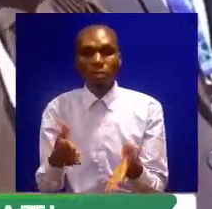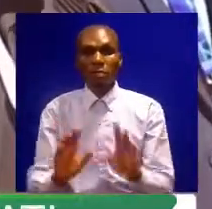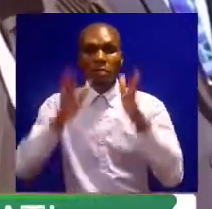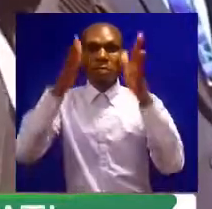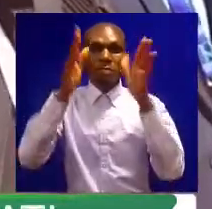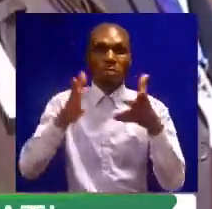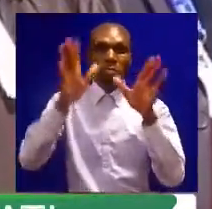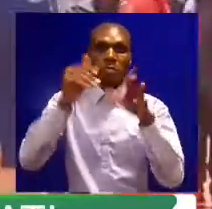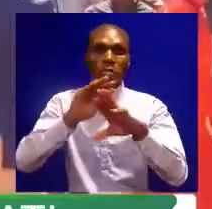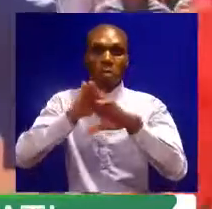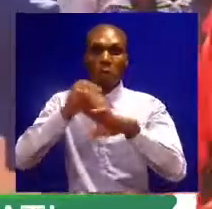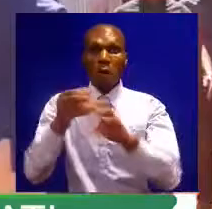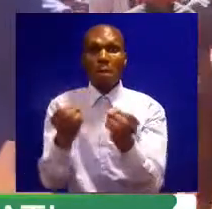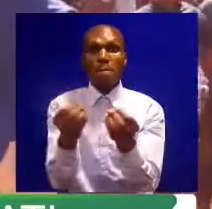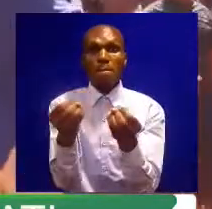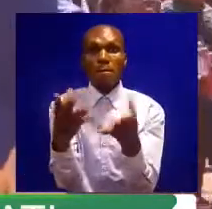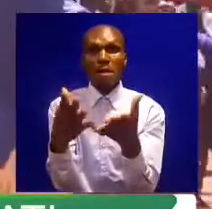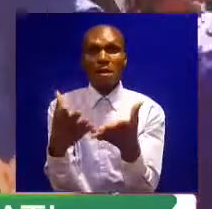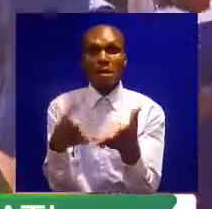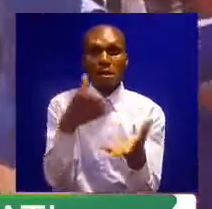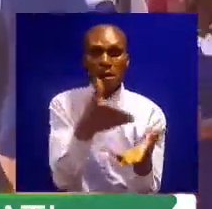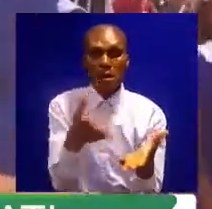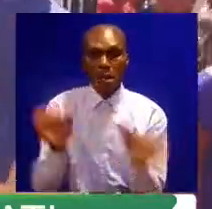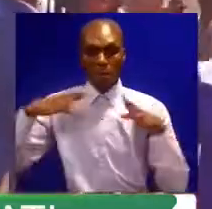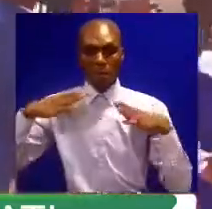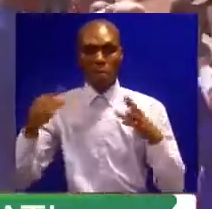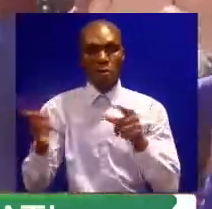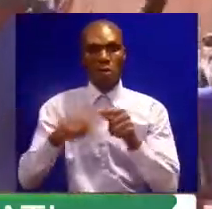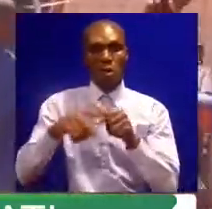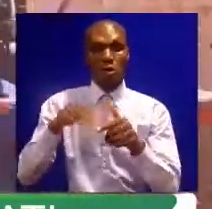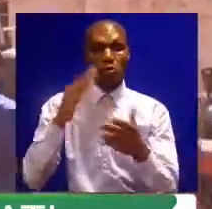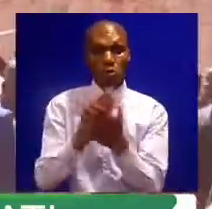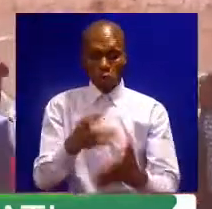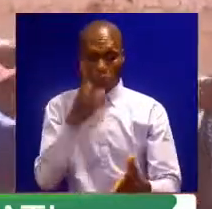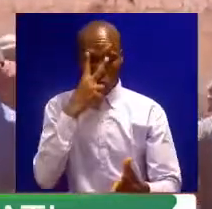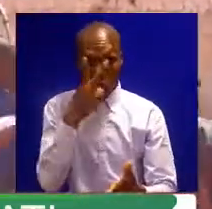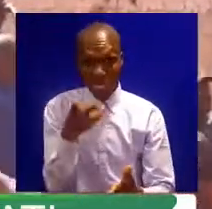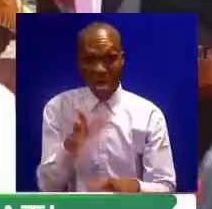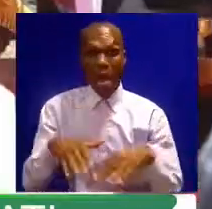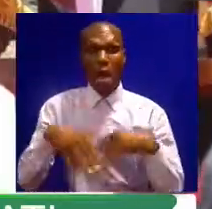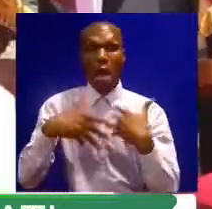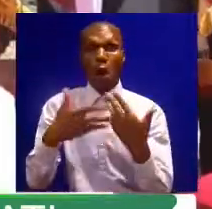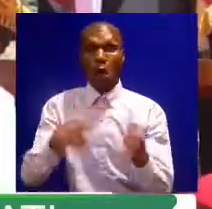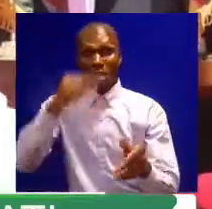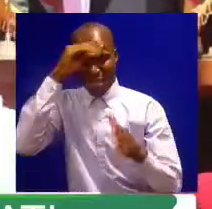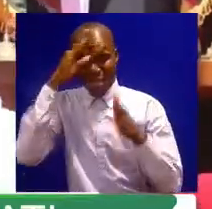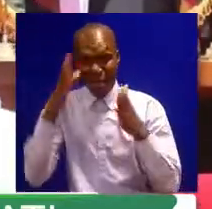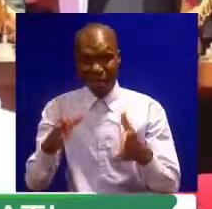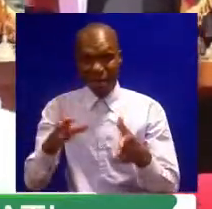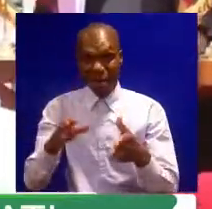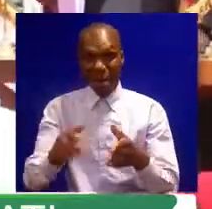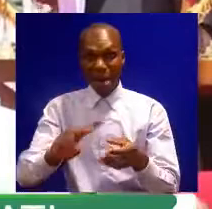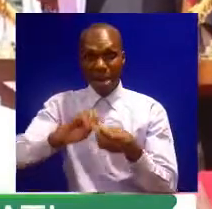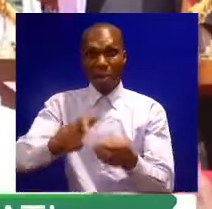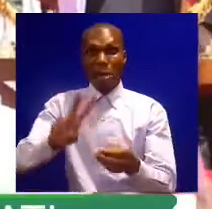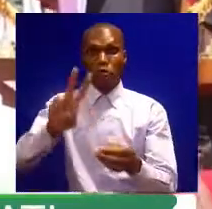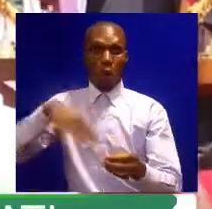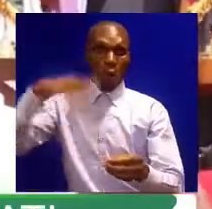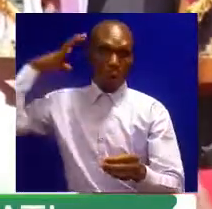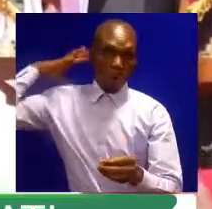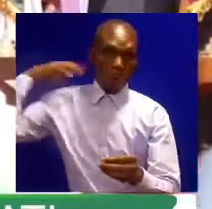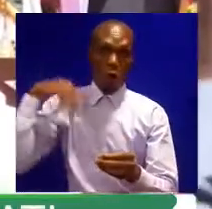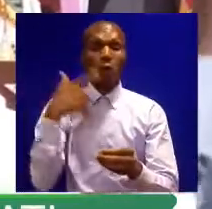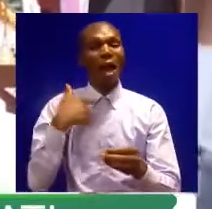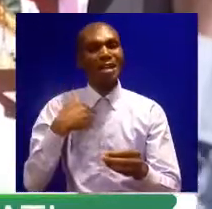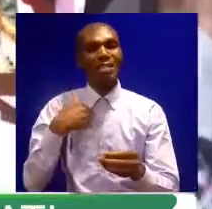Nomujego omusachiri wuchiabanto asenseme yo Asebacha kwane kiyogotu ya niku kwa yomu governor mochol Paul Simbarati Aobari